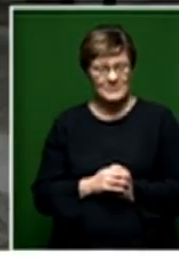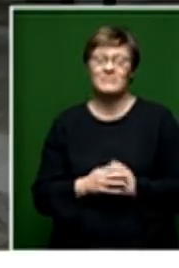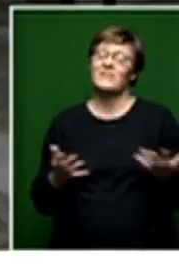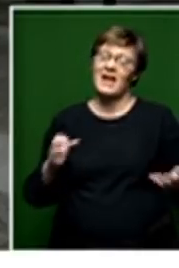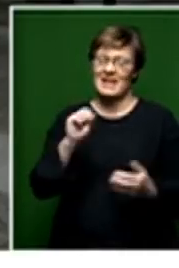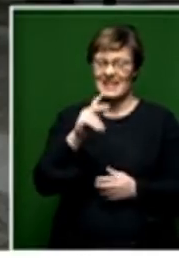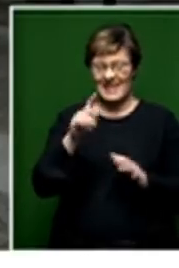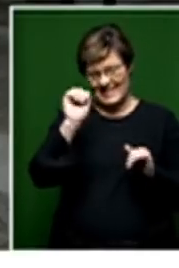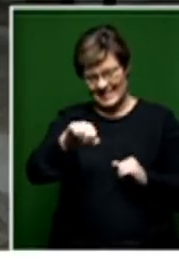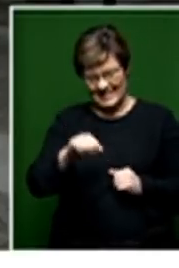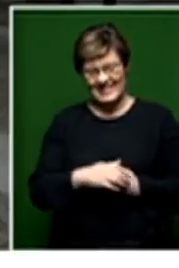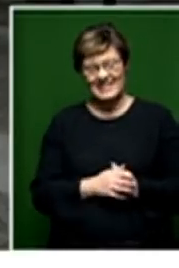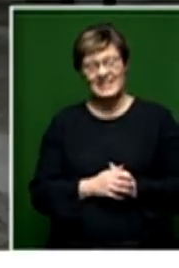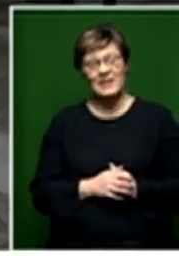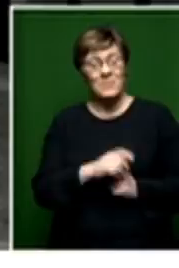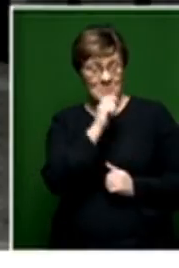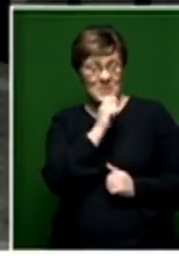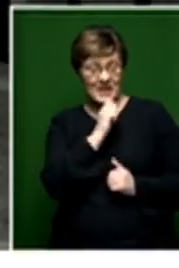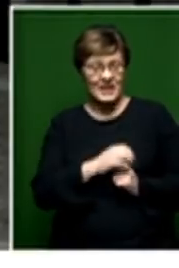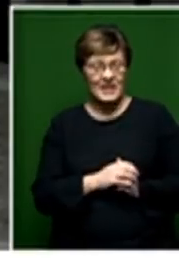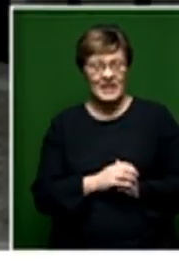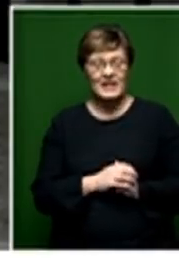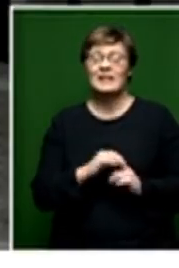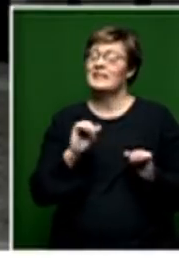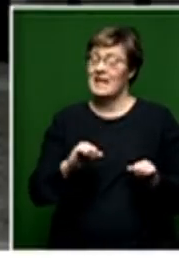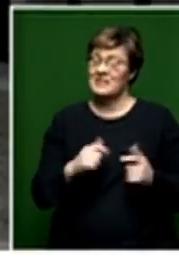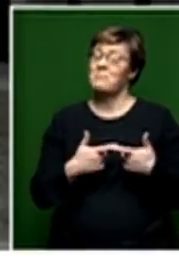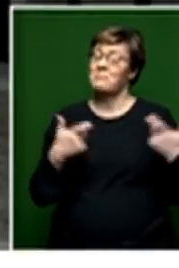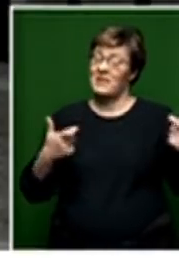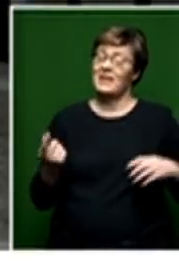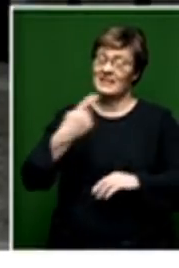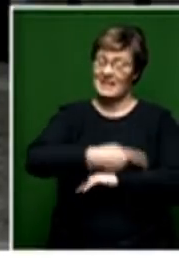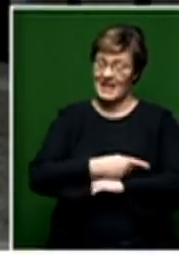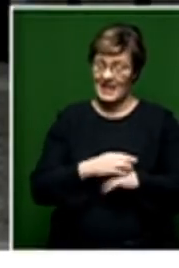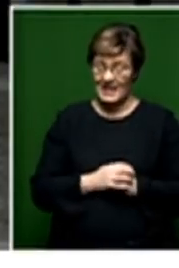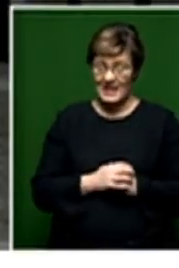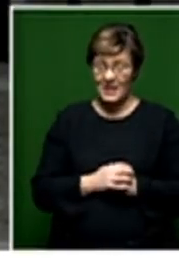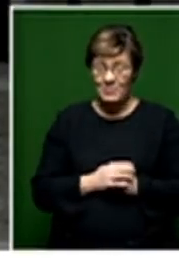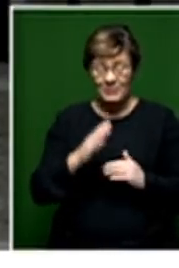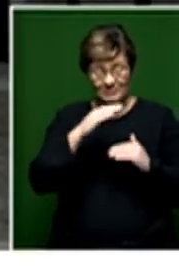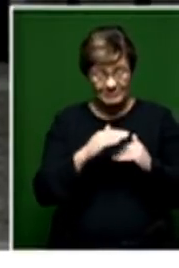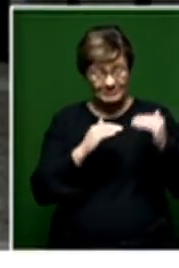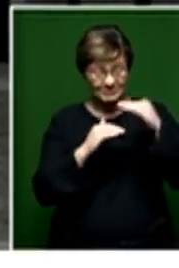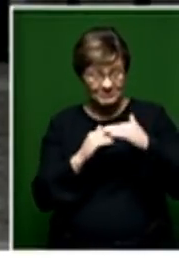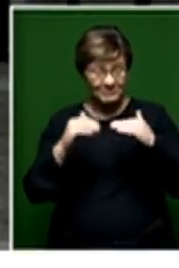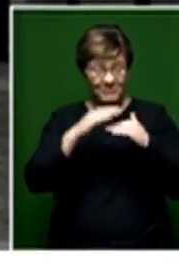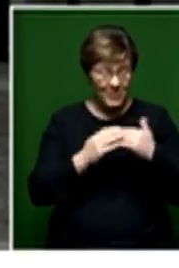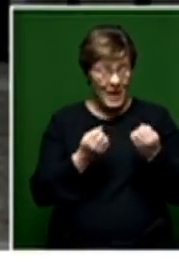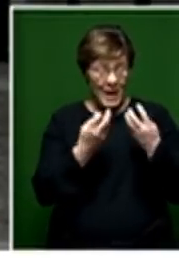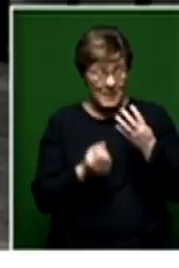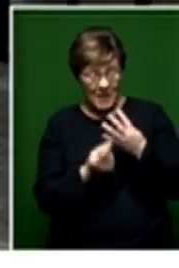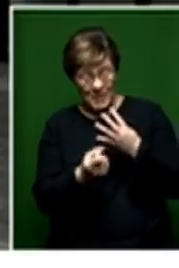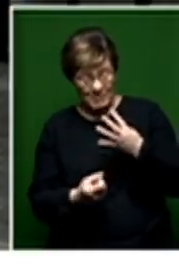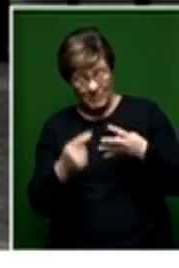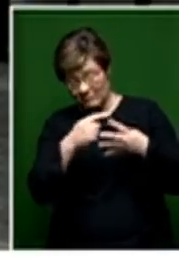Sakina, thank you. Yes, good morning to you as well. It is quite a big day, and there are so many layers to what is happening today other